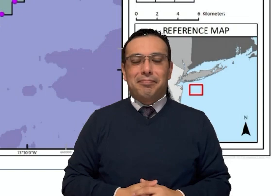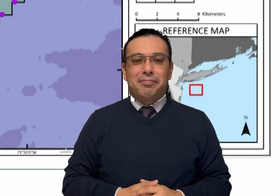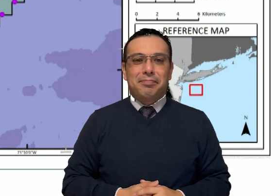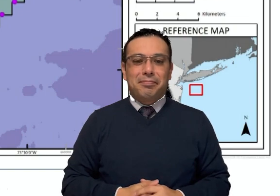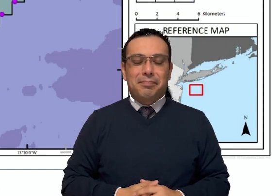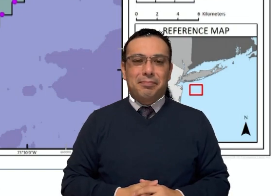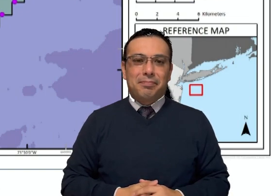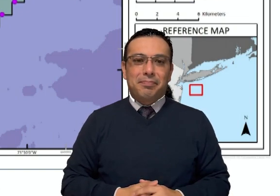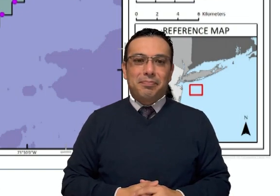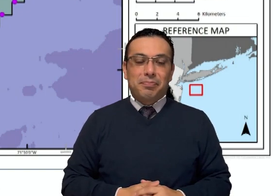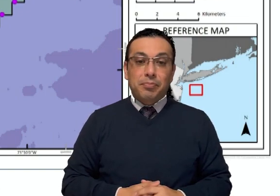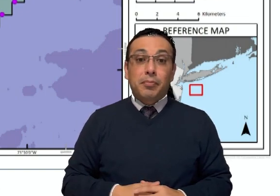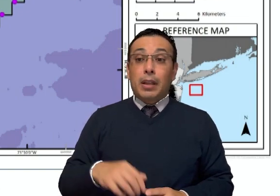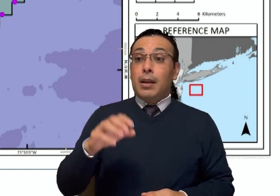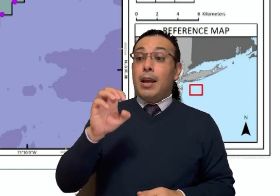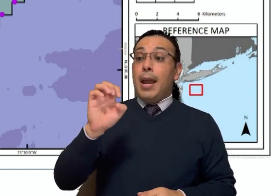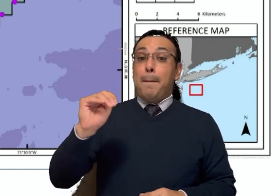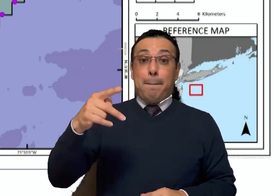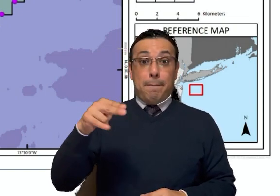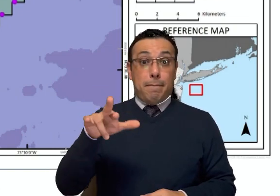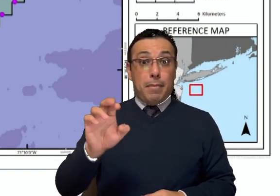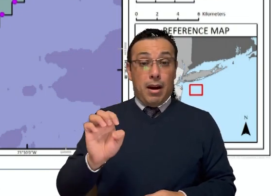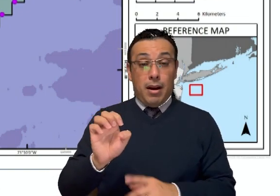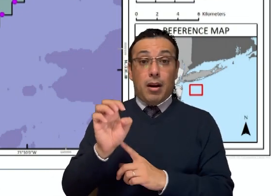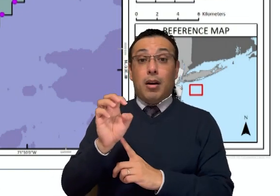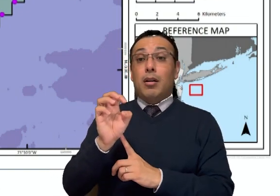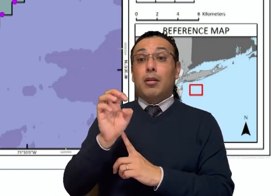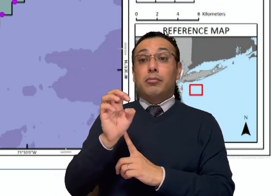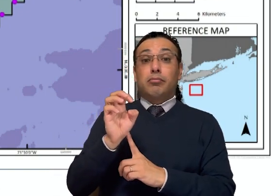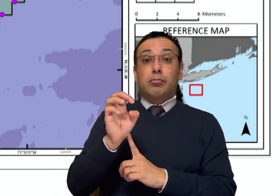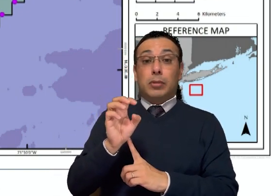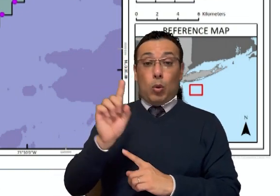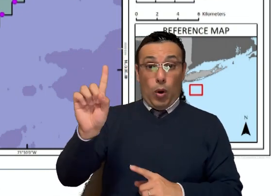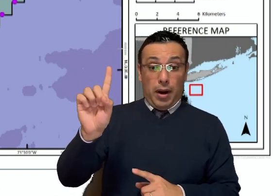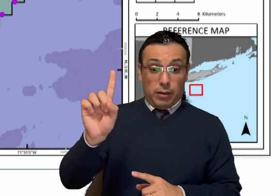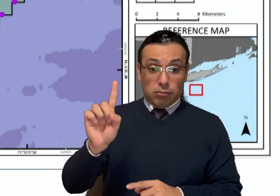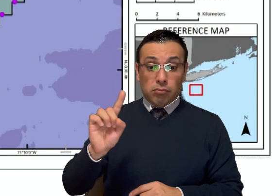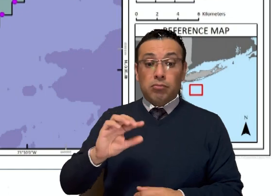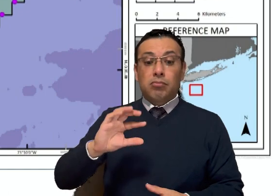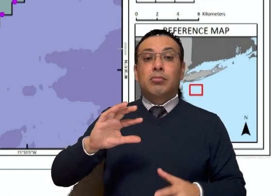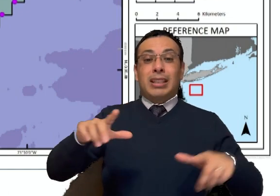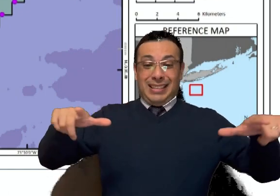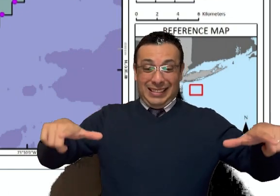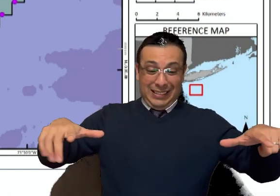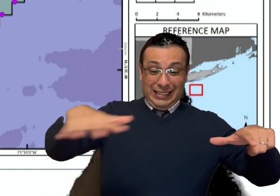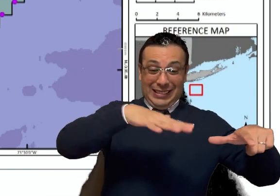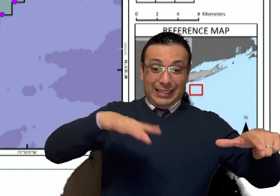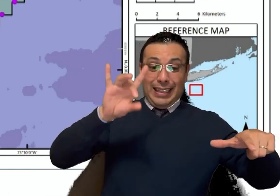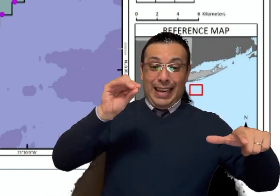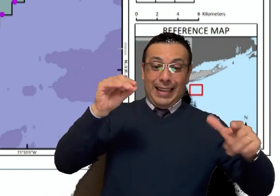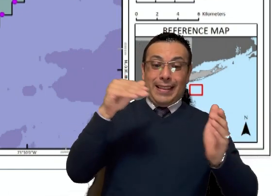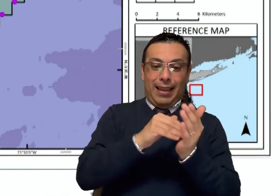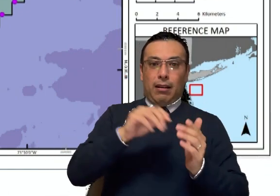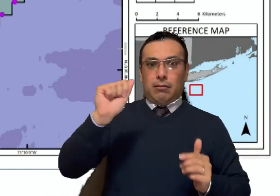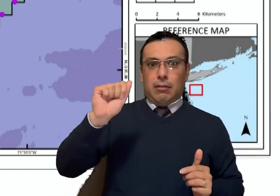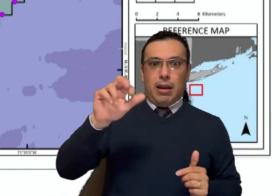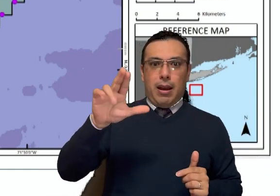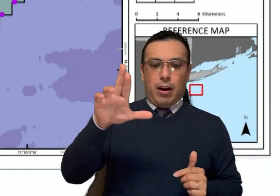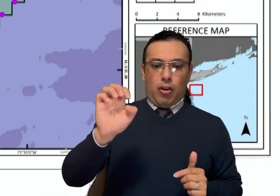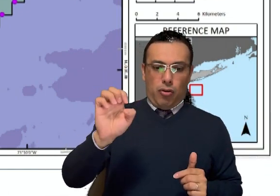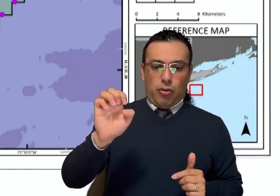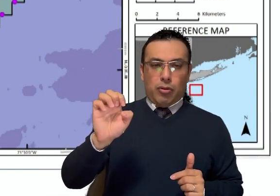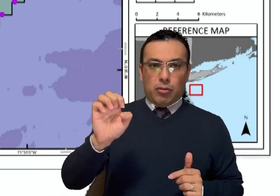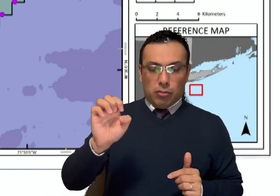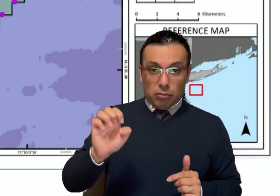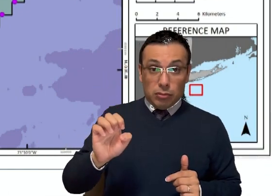So Empire Wind, as we've been talking about, is an 80,000 acre lease area, approximately 15 to 30 miles off of